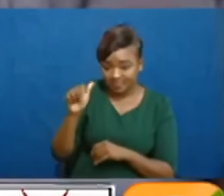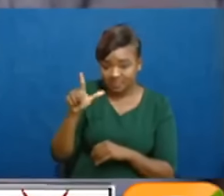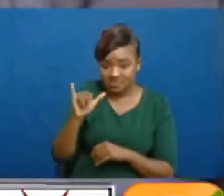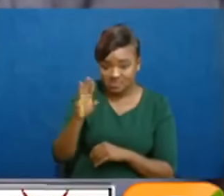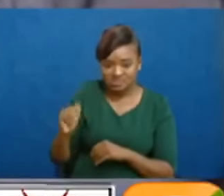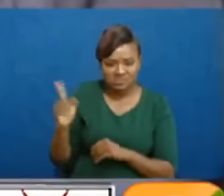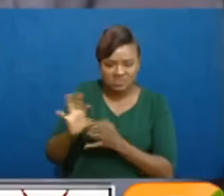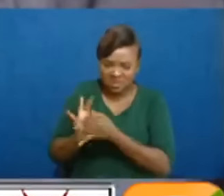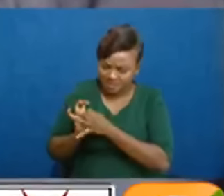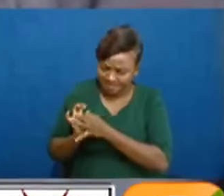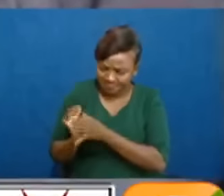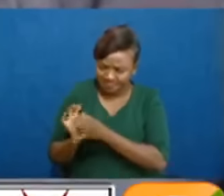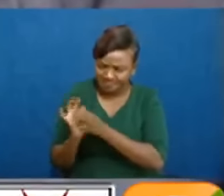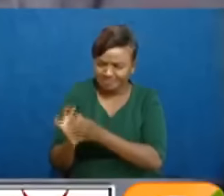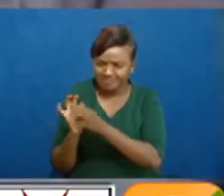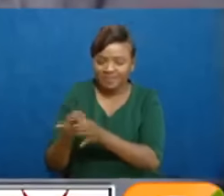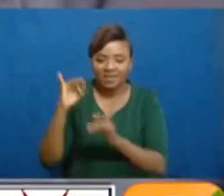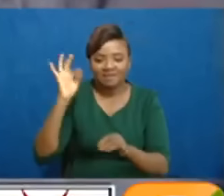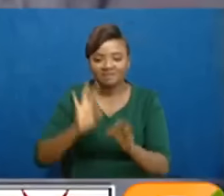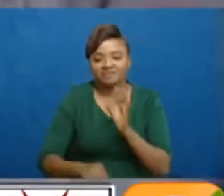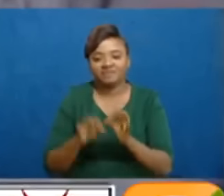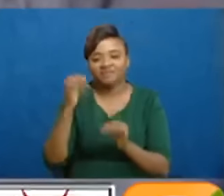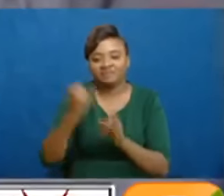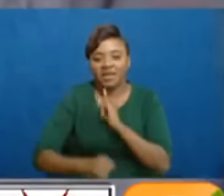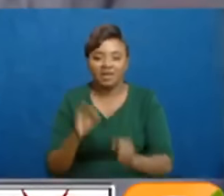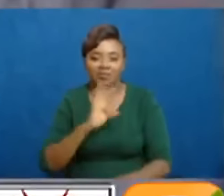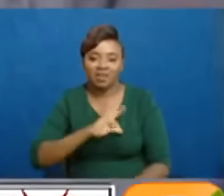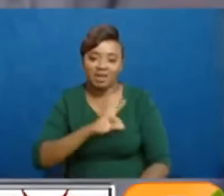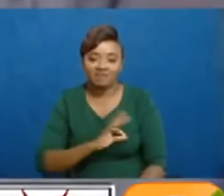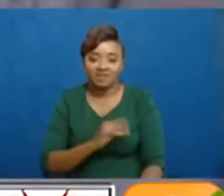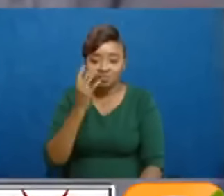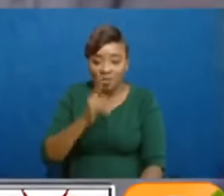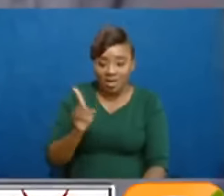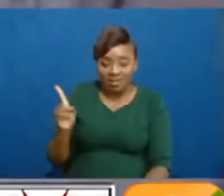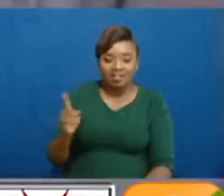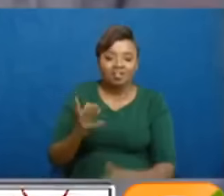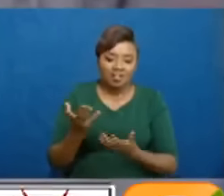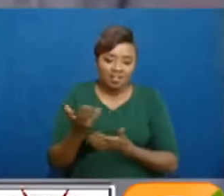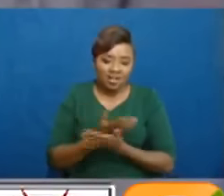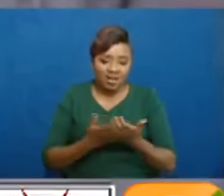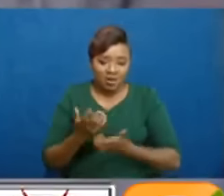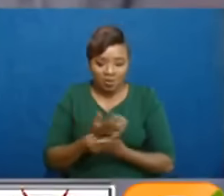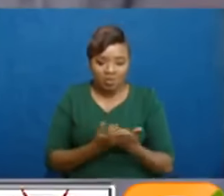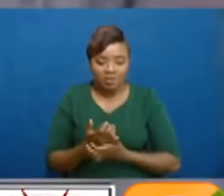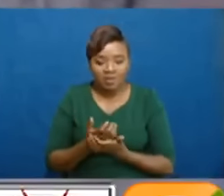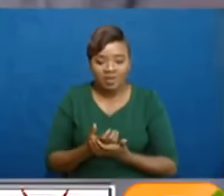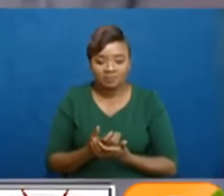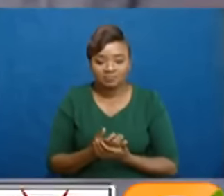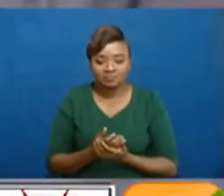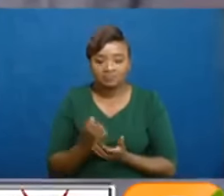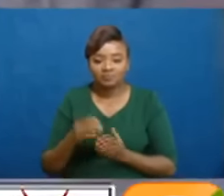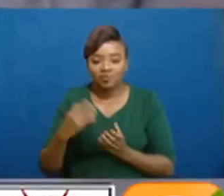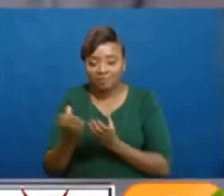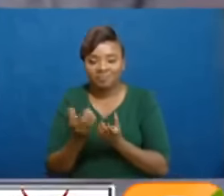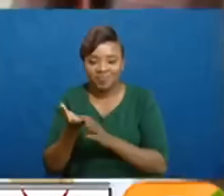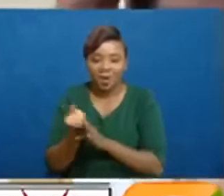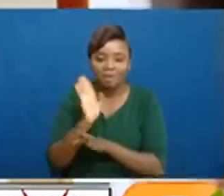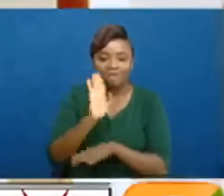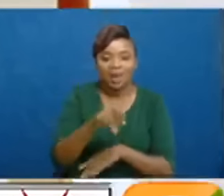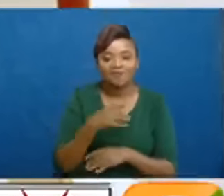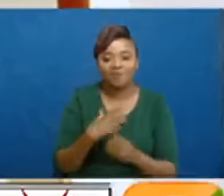pay dividends as the former Blue Economy and Mining CS makes a return to the cabinet for nominee on trade and